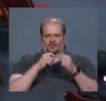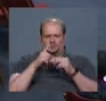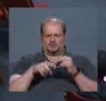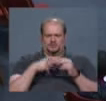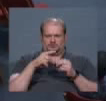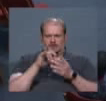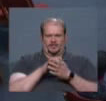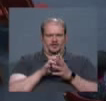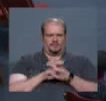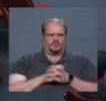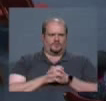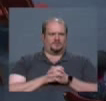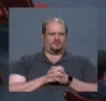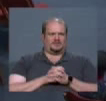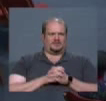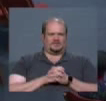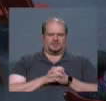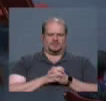of that.